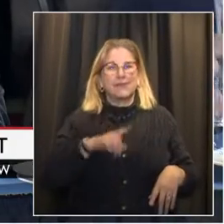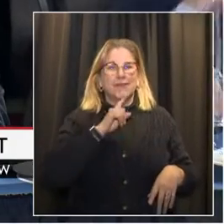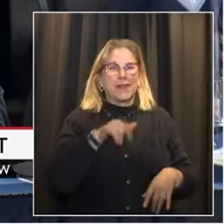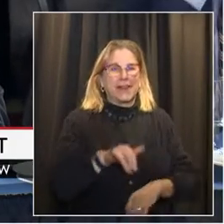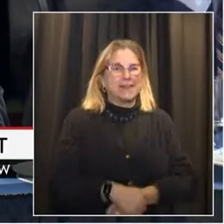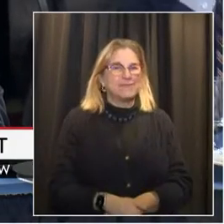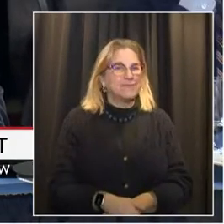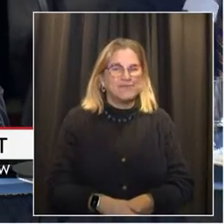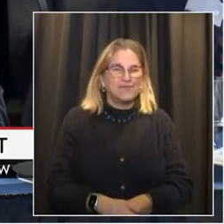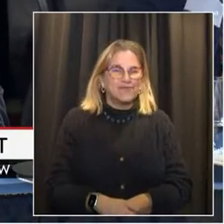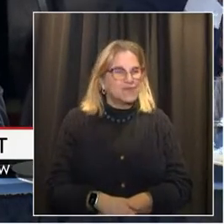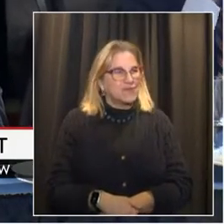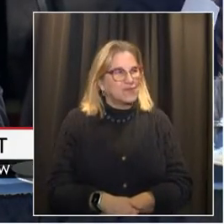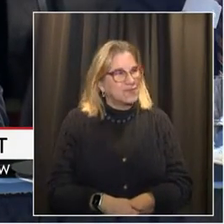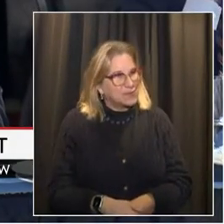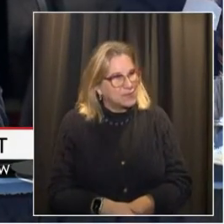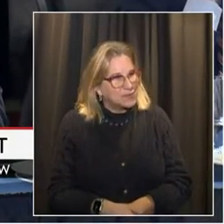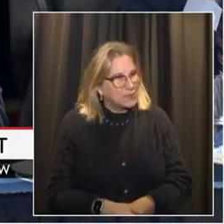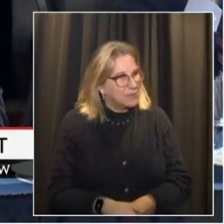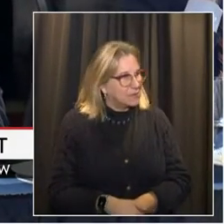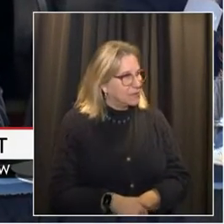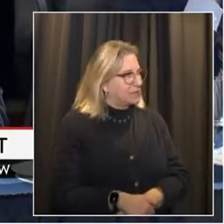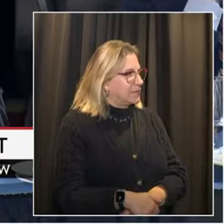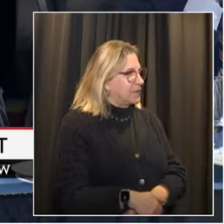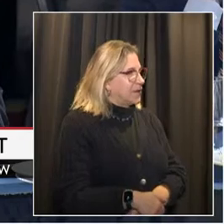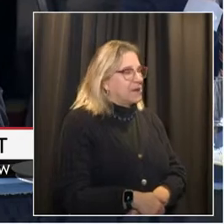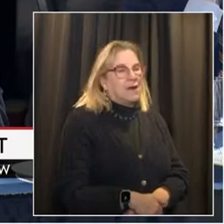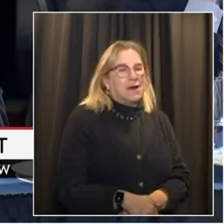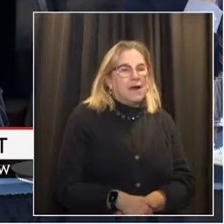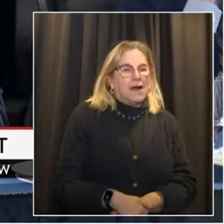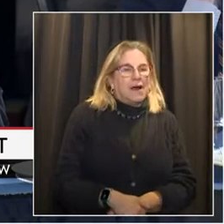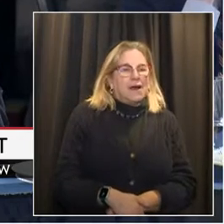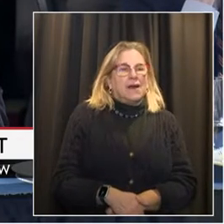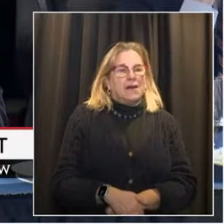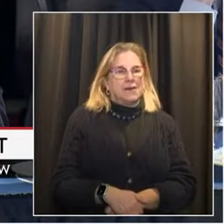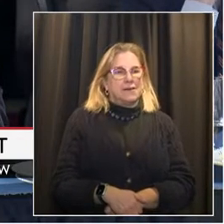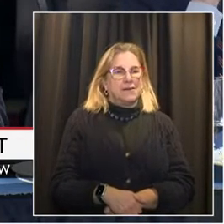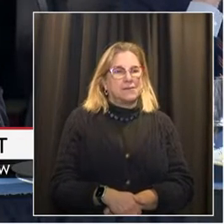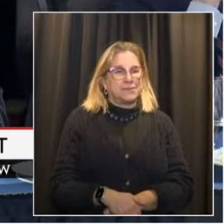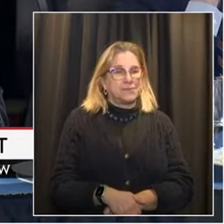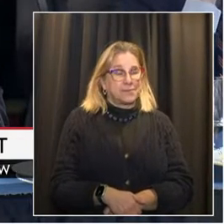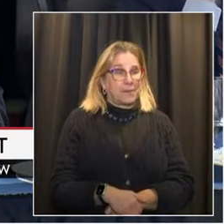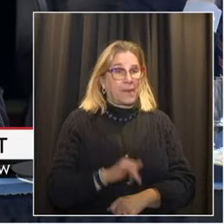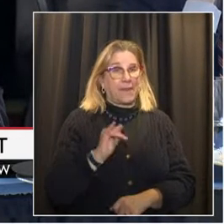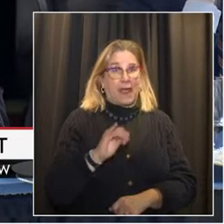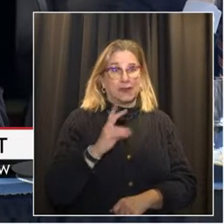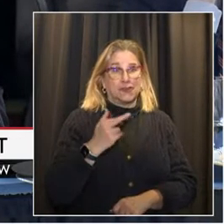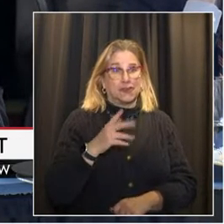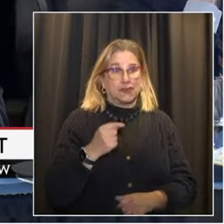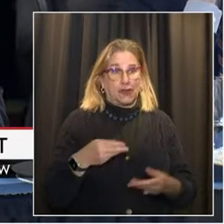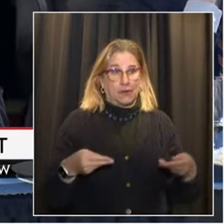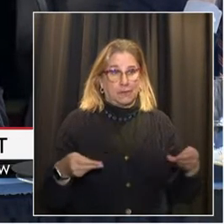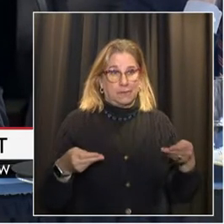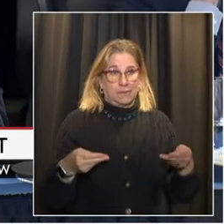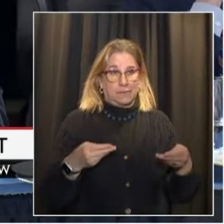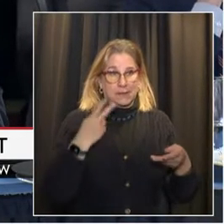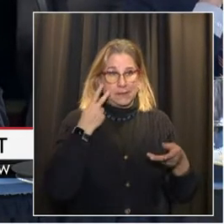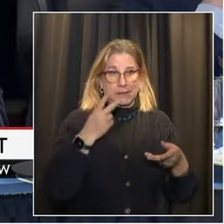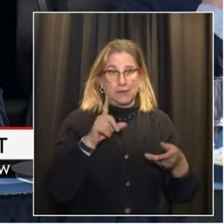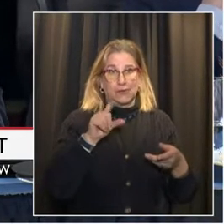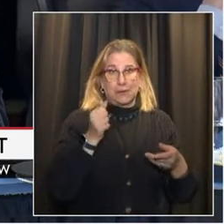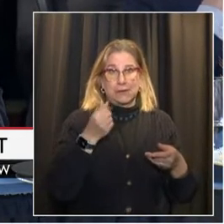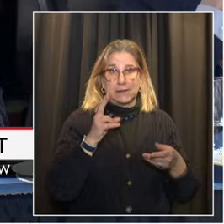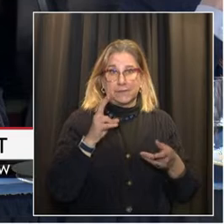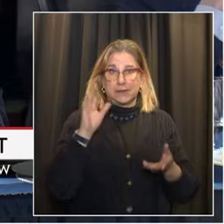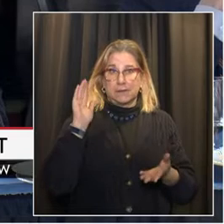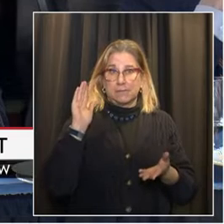having a deterrent effect. But I noted the chart, the decline started in 2017, and I was kind of trying to